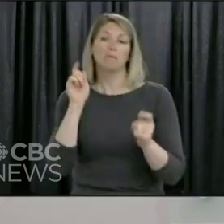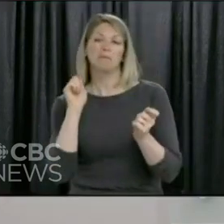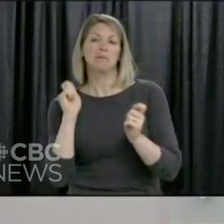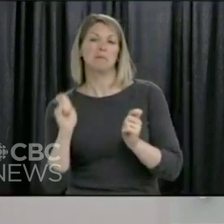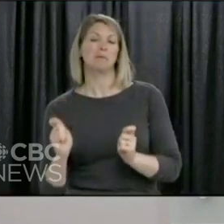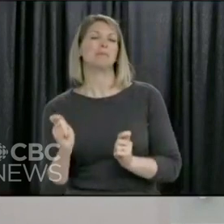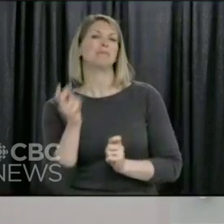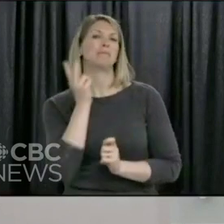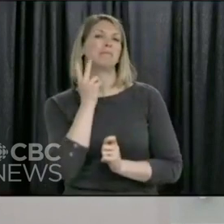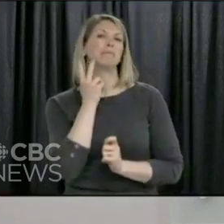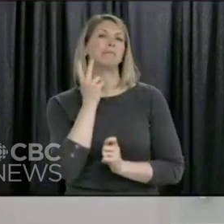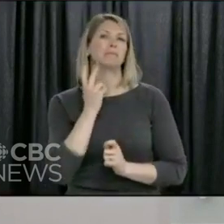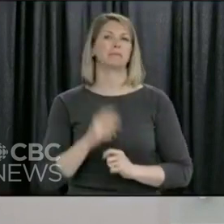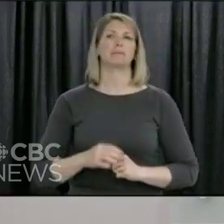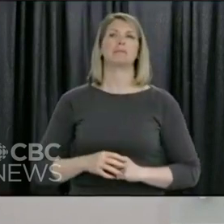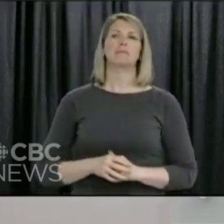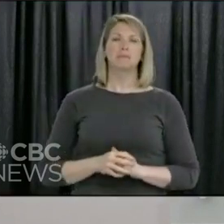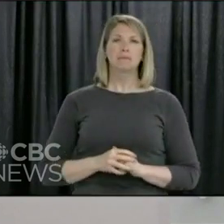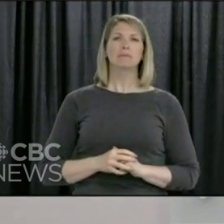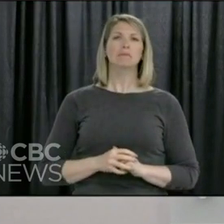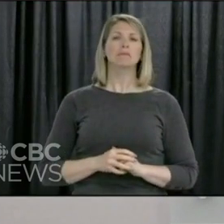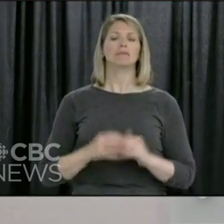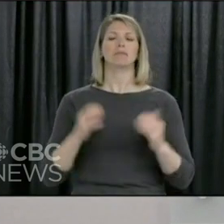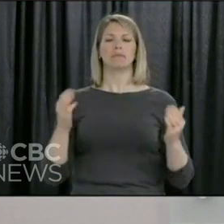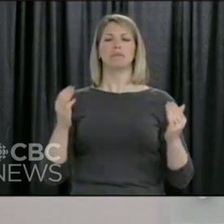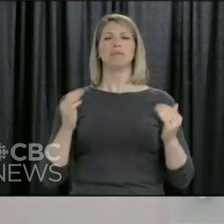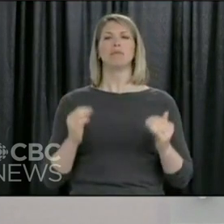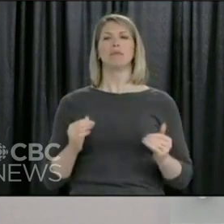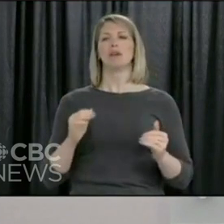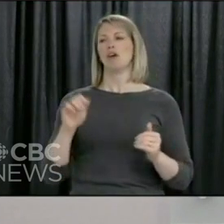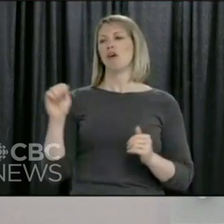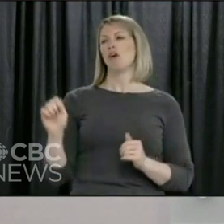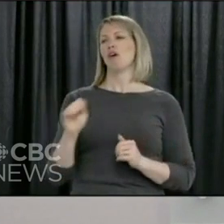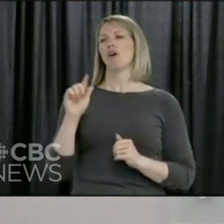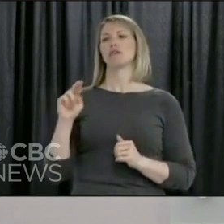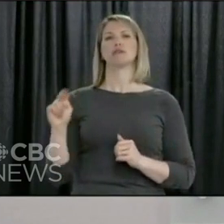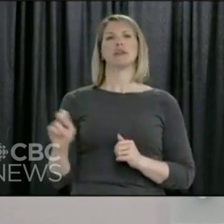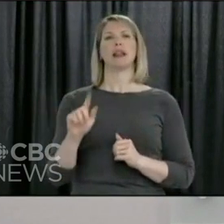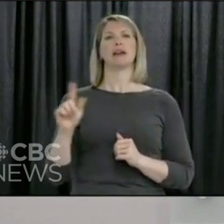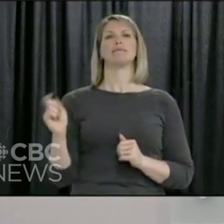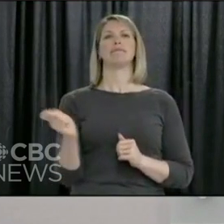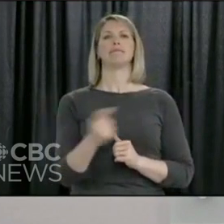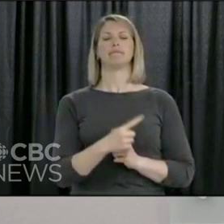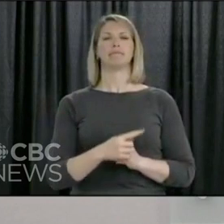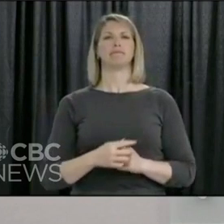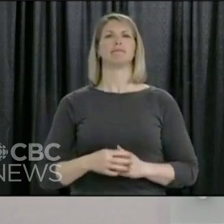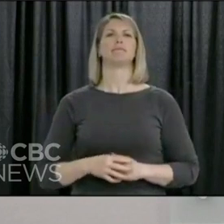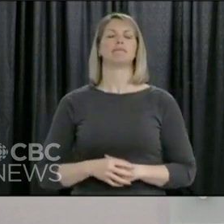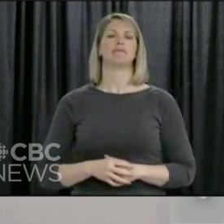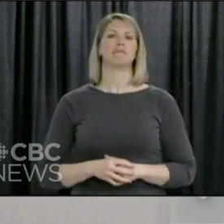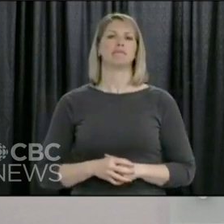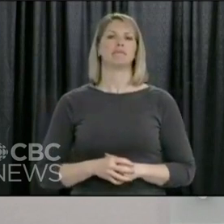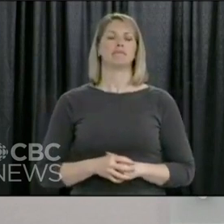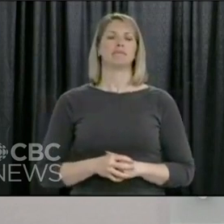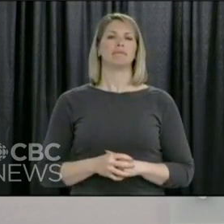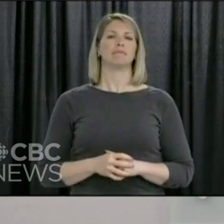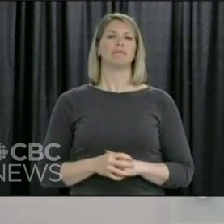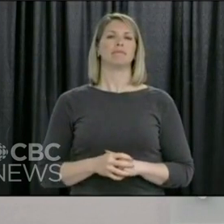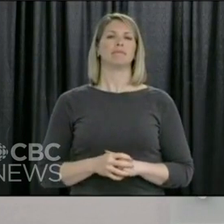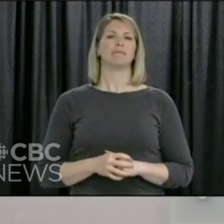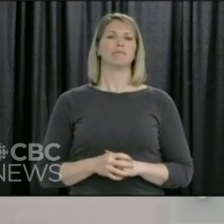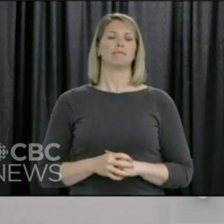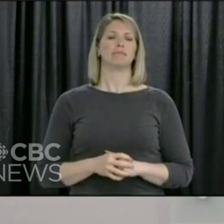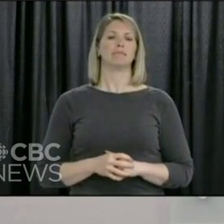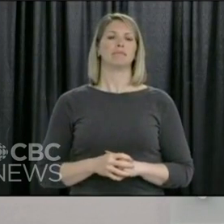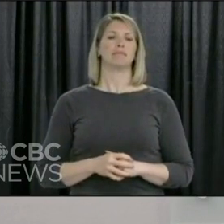Our next questions are from Elizabeth Witt of All Newfoundland Labrador. Please go ahead. Thank you. We reported last week that